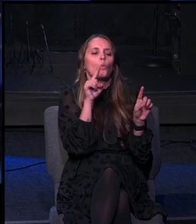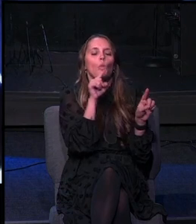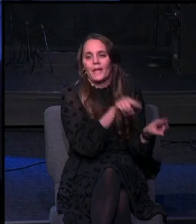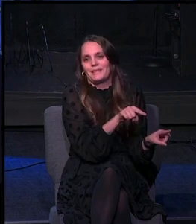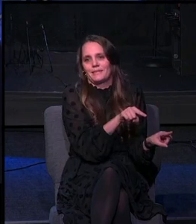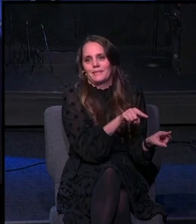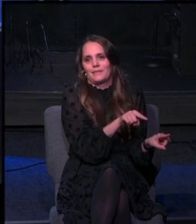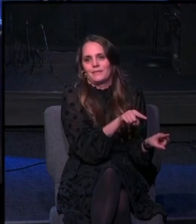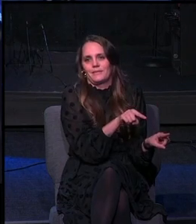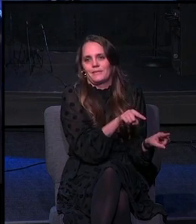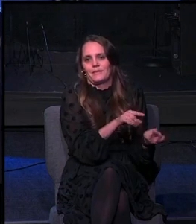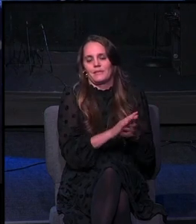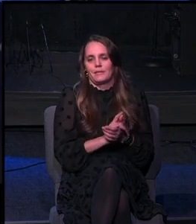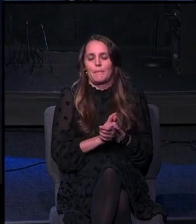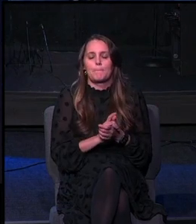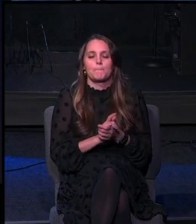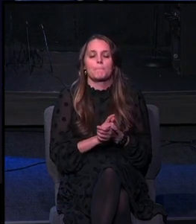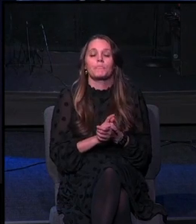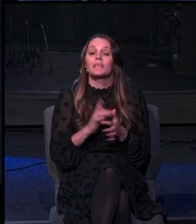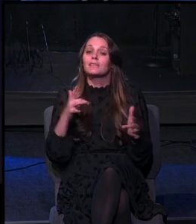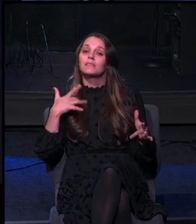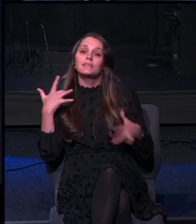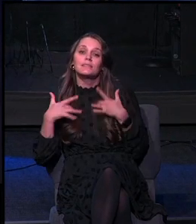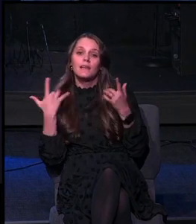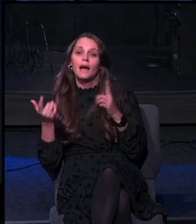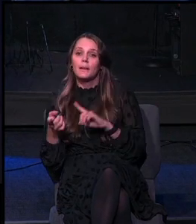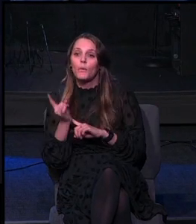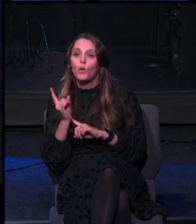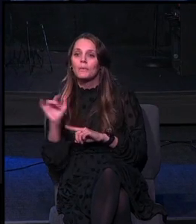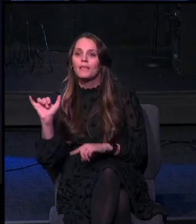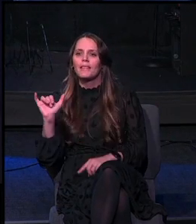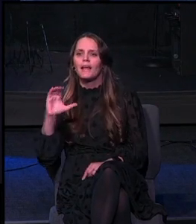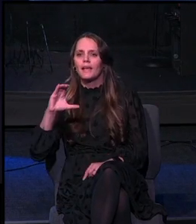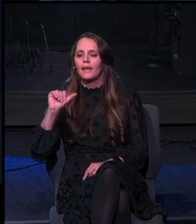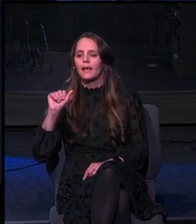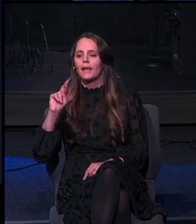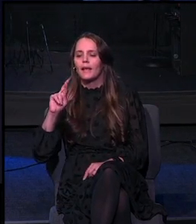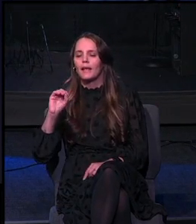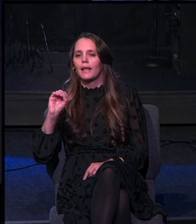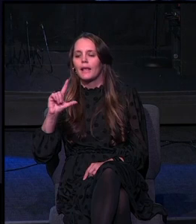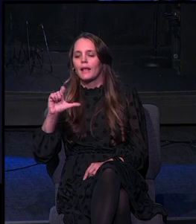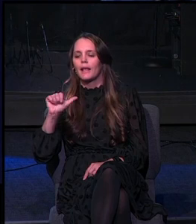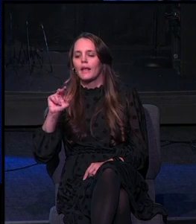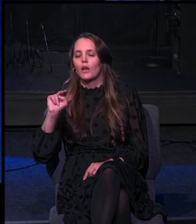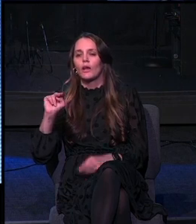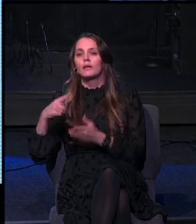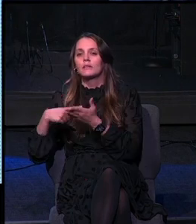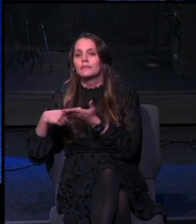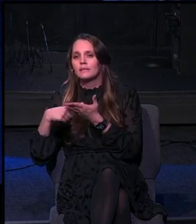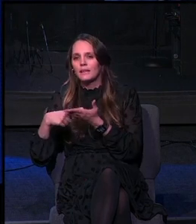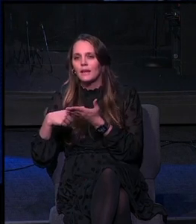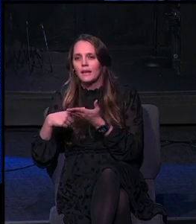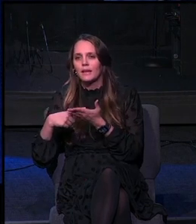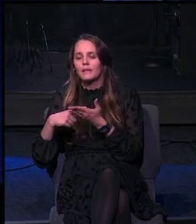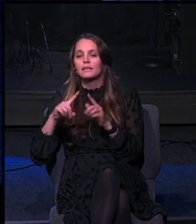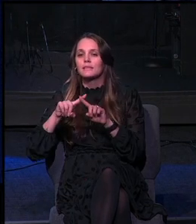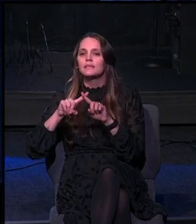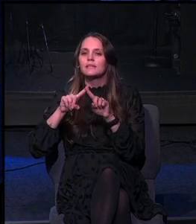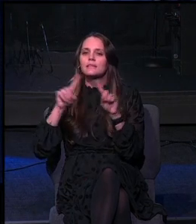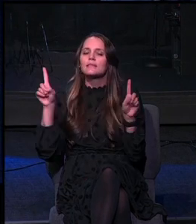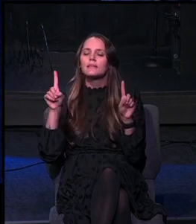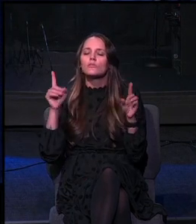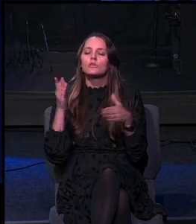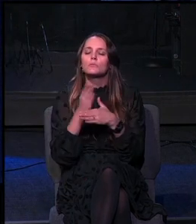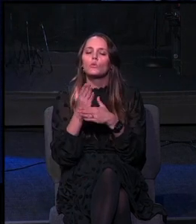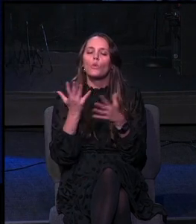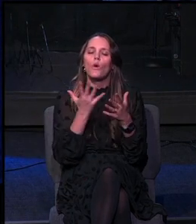My most exciting moments, it's kind of like what Carol Ann was talking about, when you go, there's a difference between what I have to do and then what I